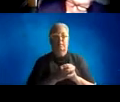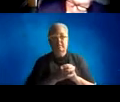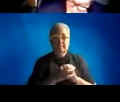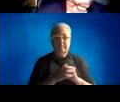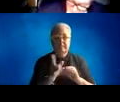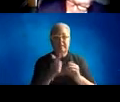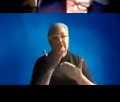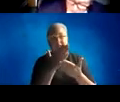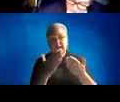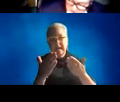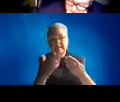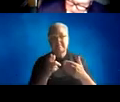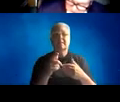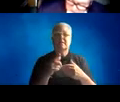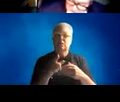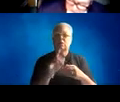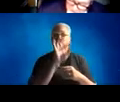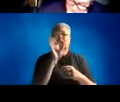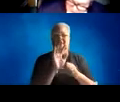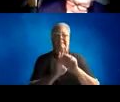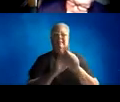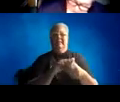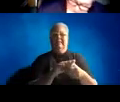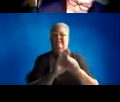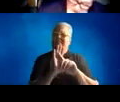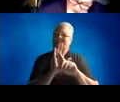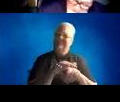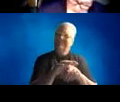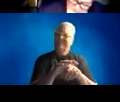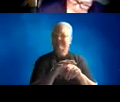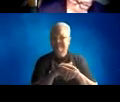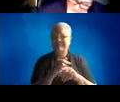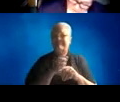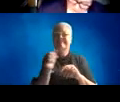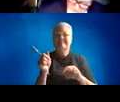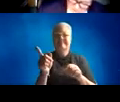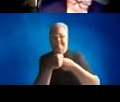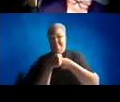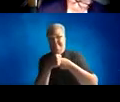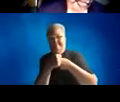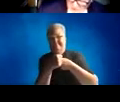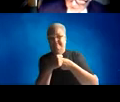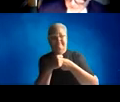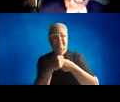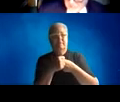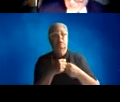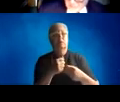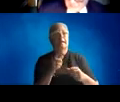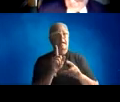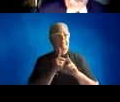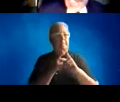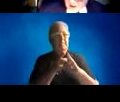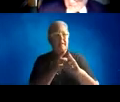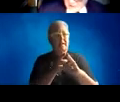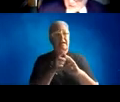Some questions are too discriminatory, hence disabled people find it difficult to open up. It's therefore important to ask questions that don't directly